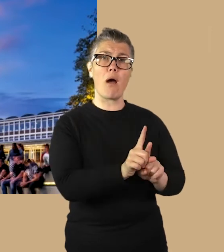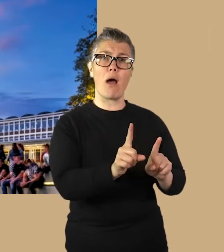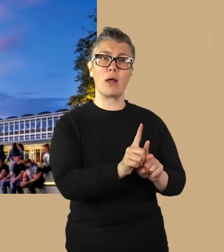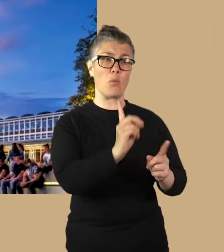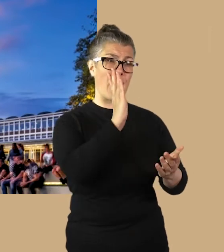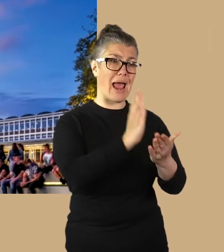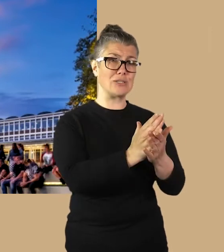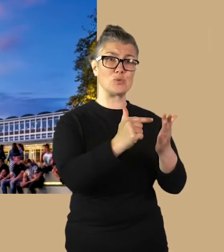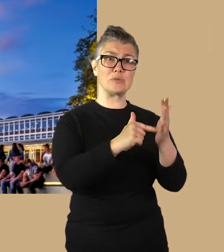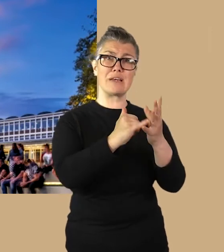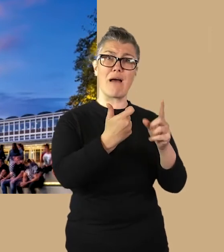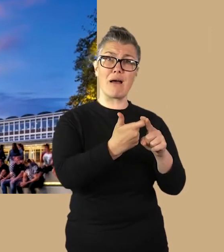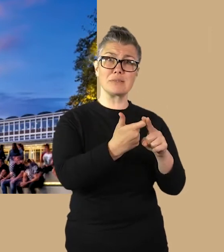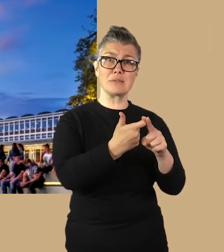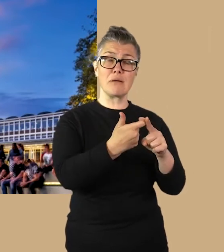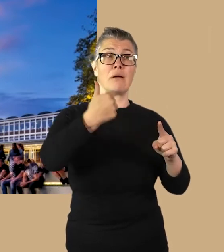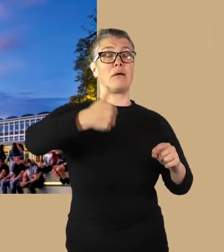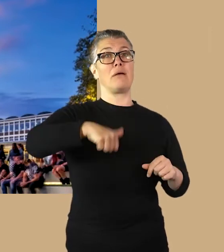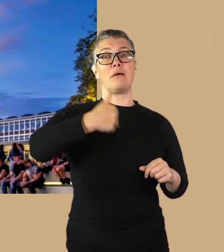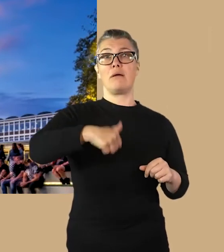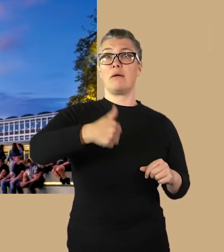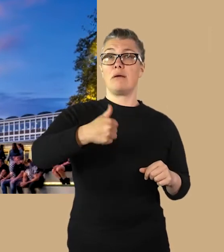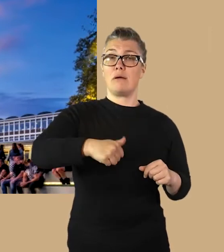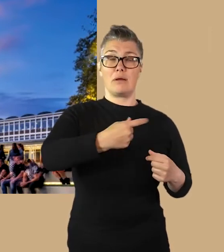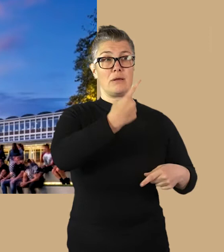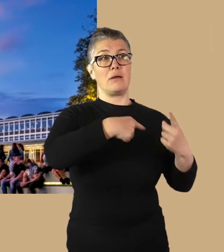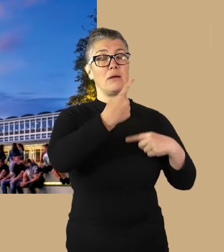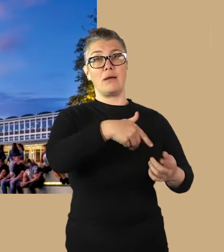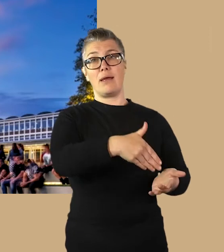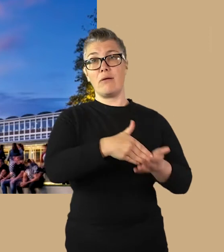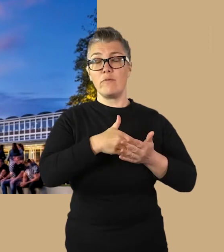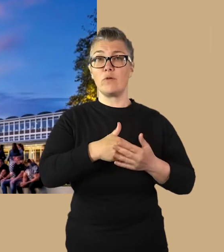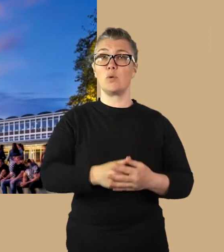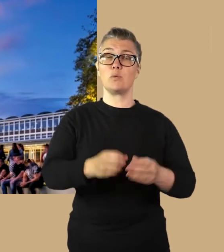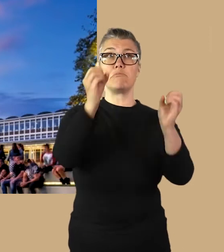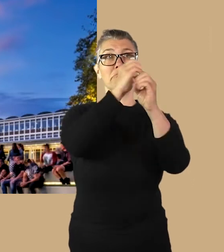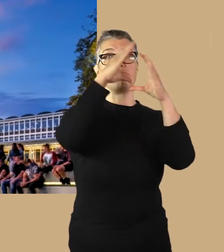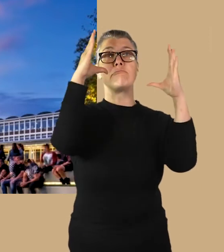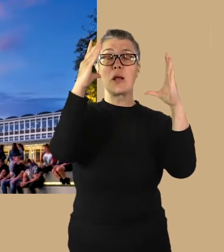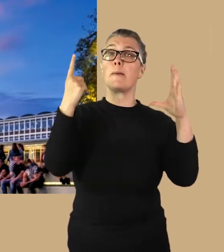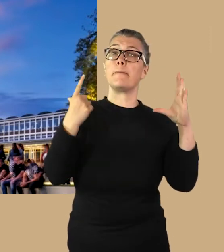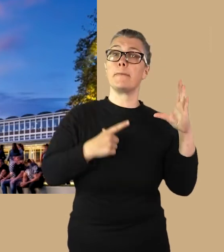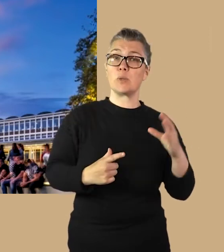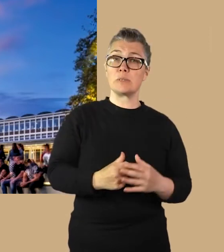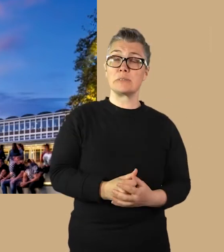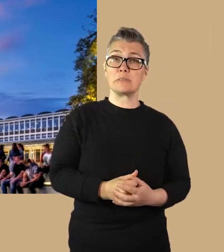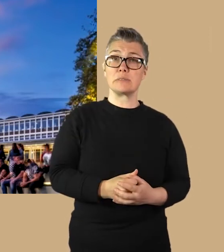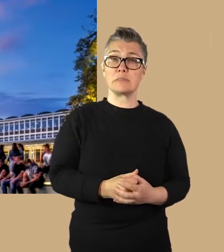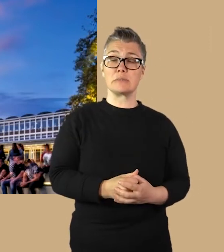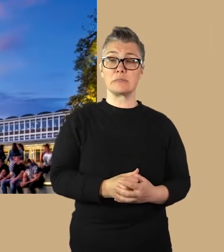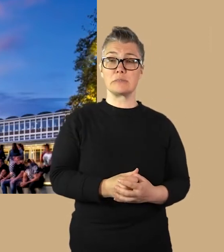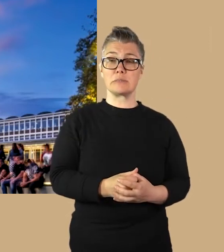of where the actual classes are is really helpful, because